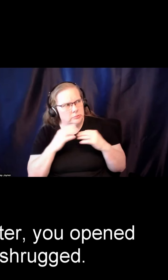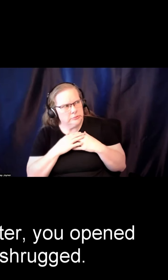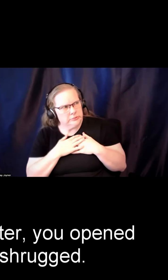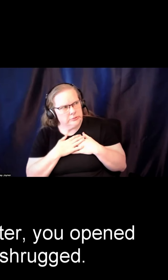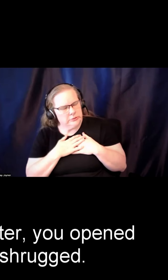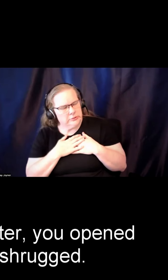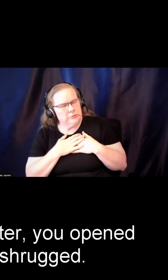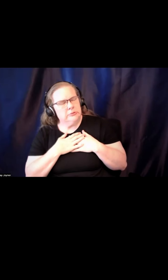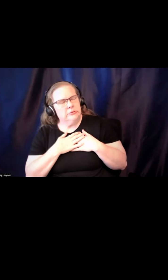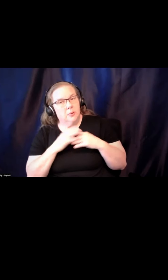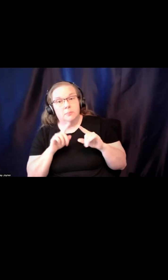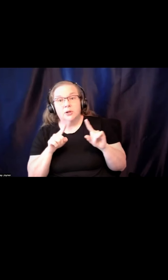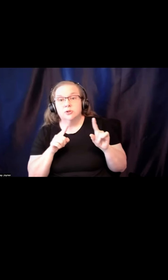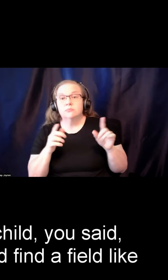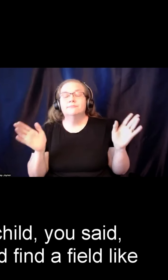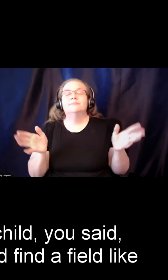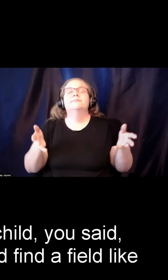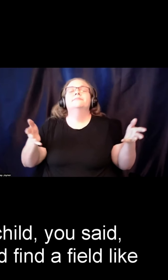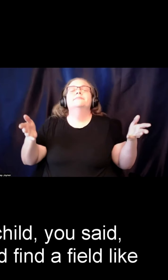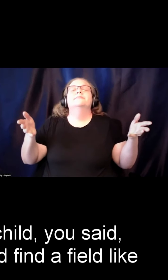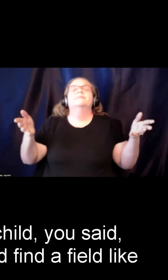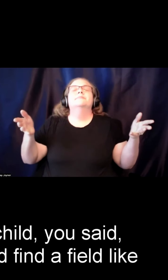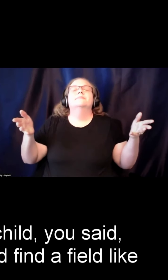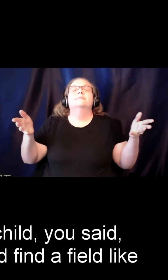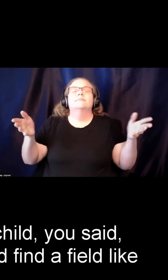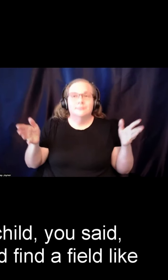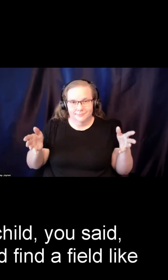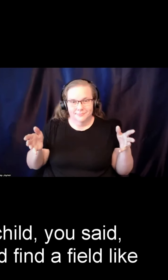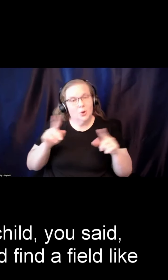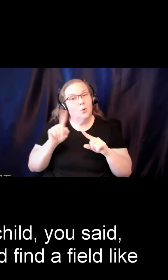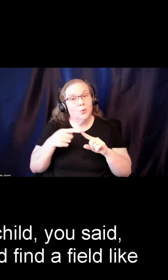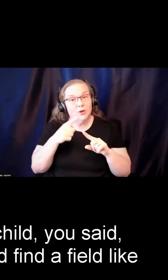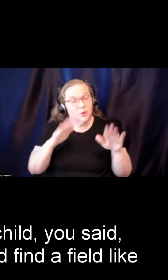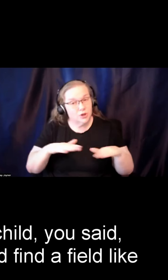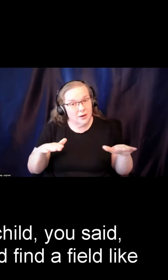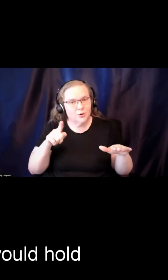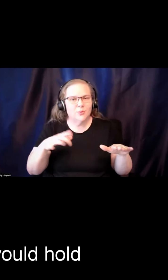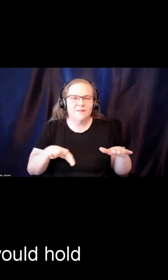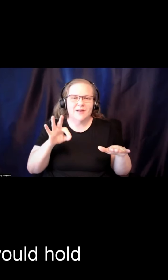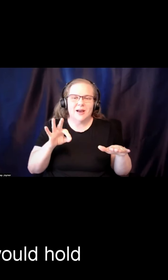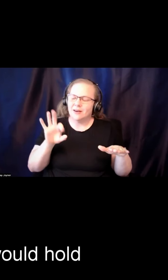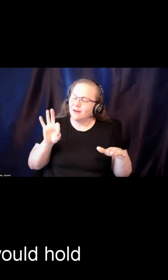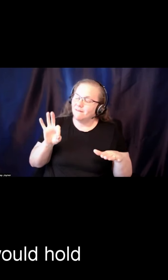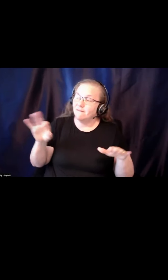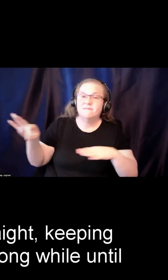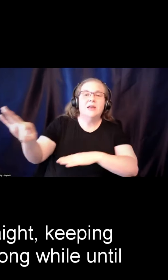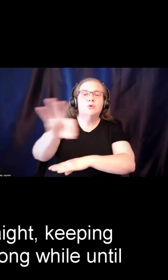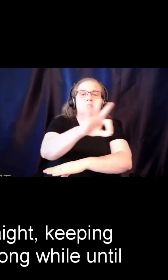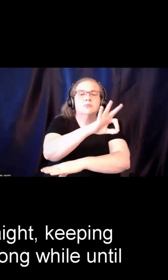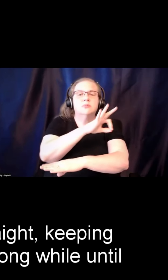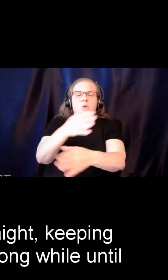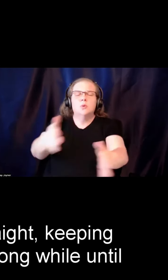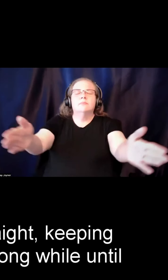your eyes and shrugged. When you were a child, you said, sometimes you would find a field like this, and you would hold your